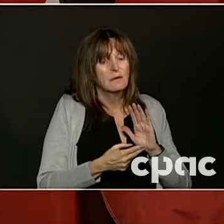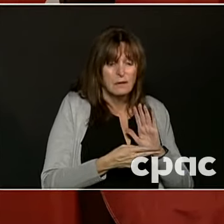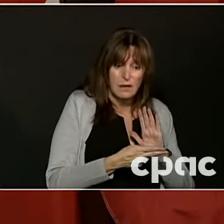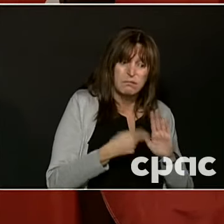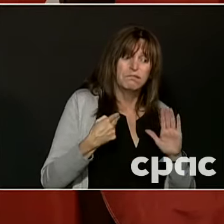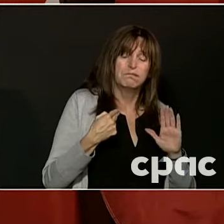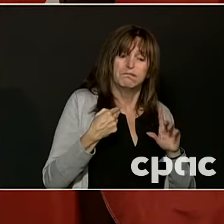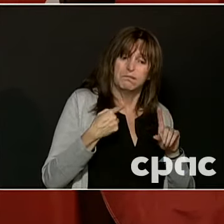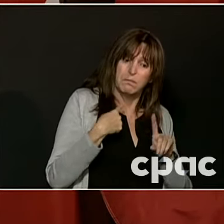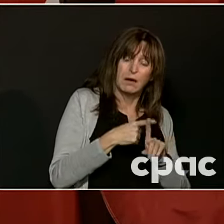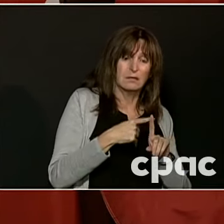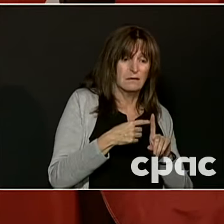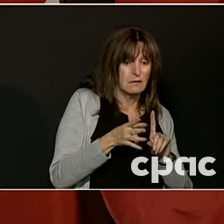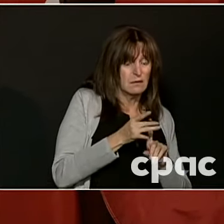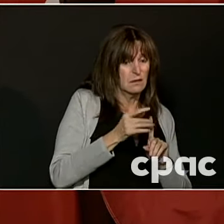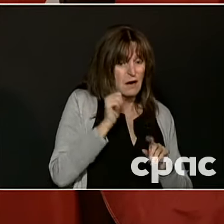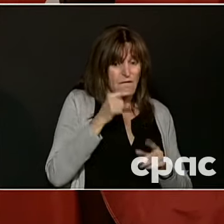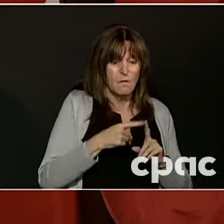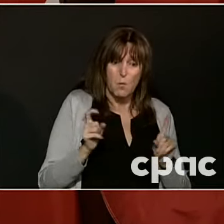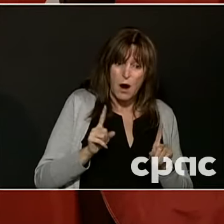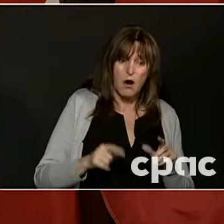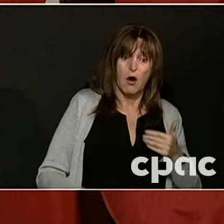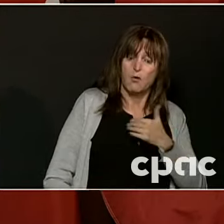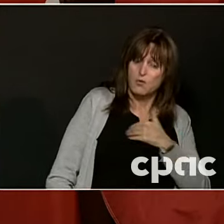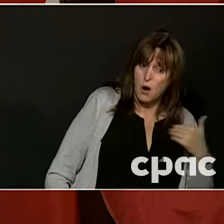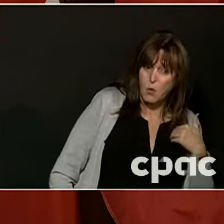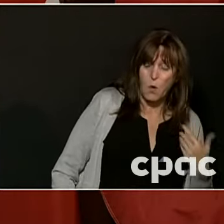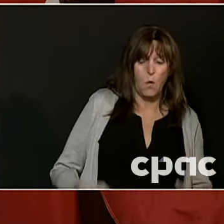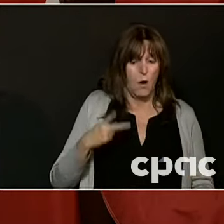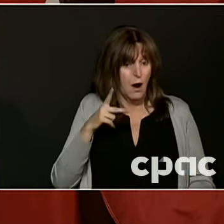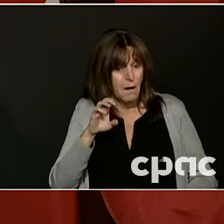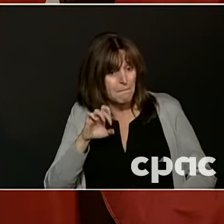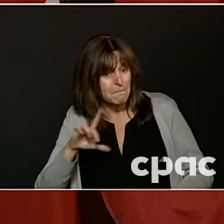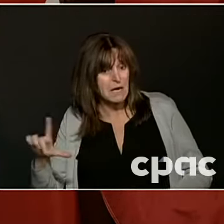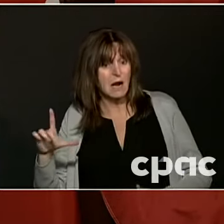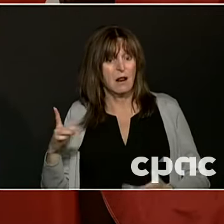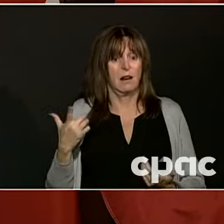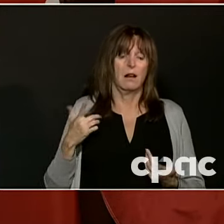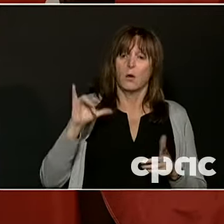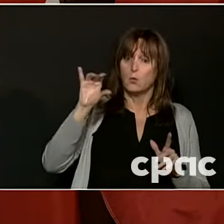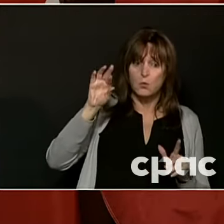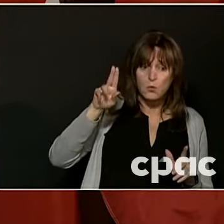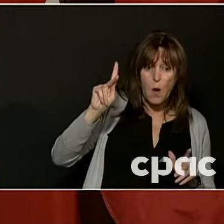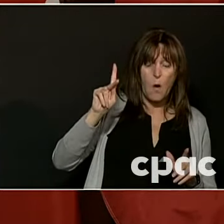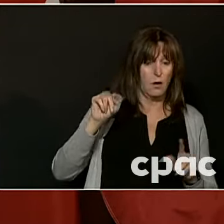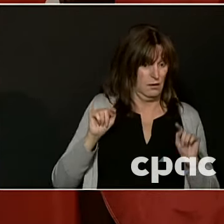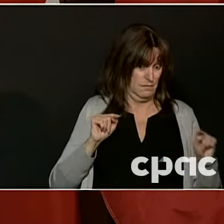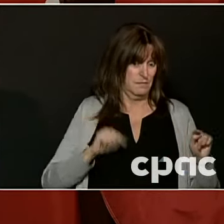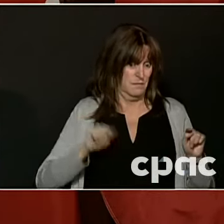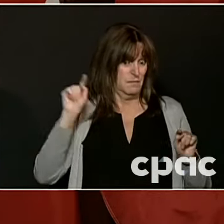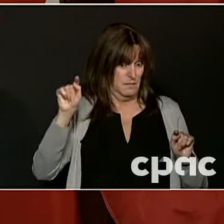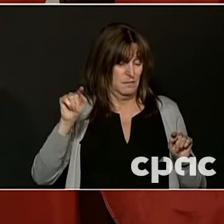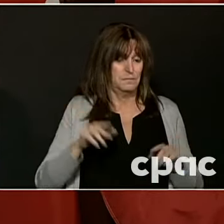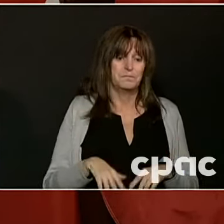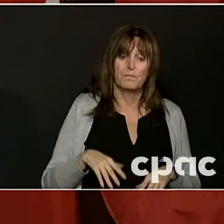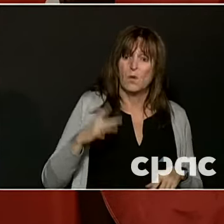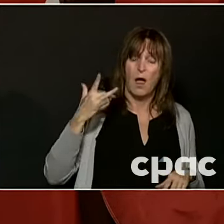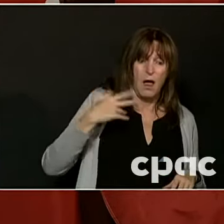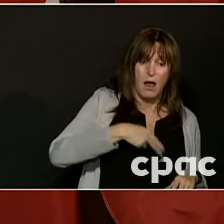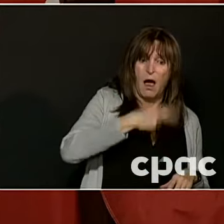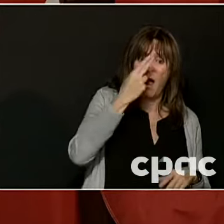that. And so these dense urban areas, once they reach a certain level, are having great difficulty keeping it under